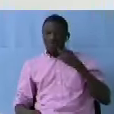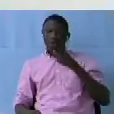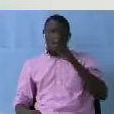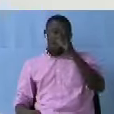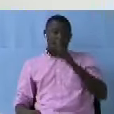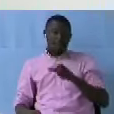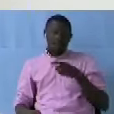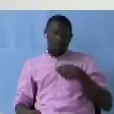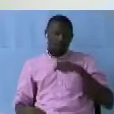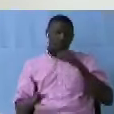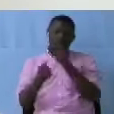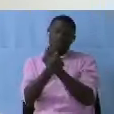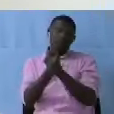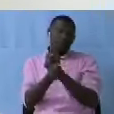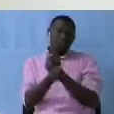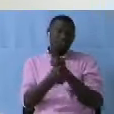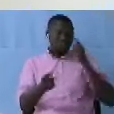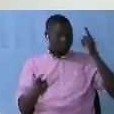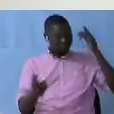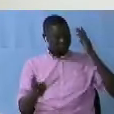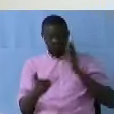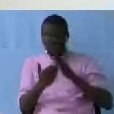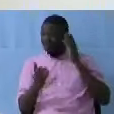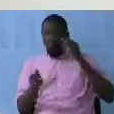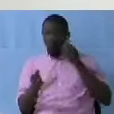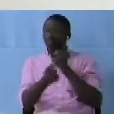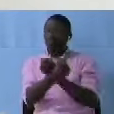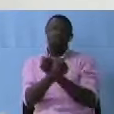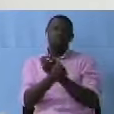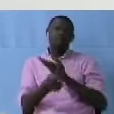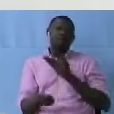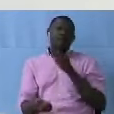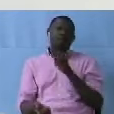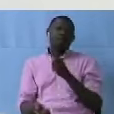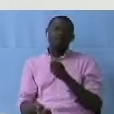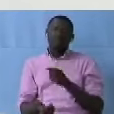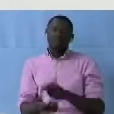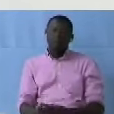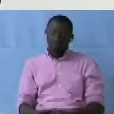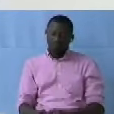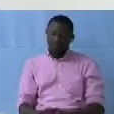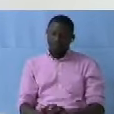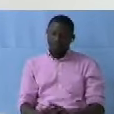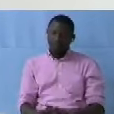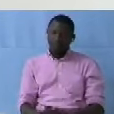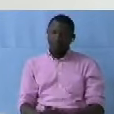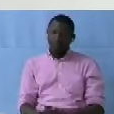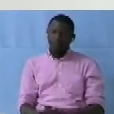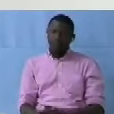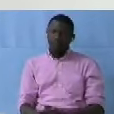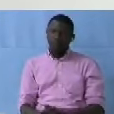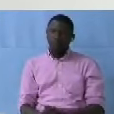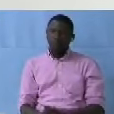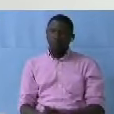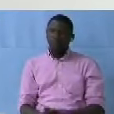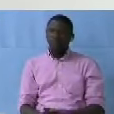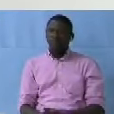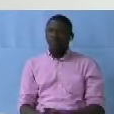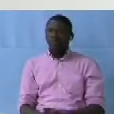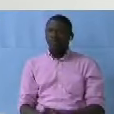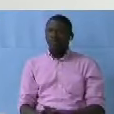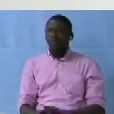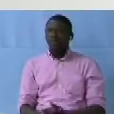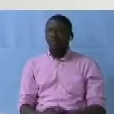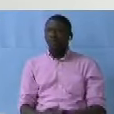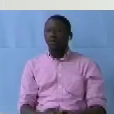individual would have been arrested straight away. Taxna sax ma xalat ne su fekkone amna nit ko xamne ma xamam